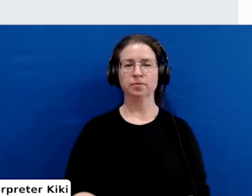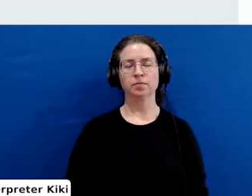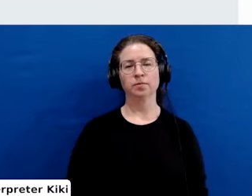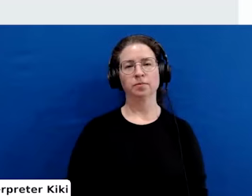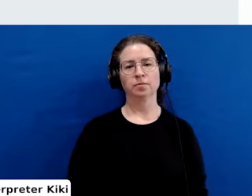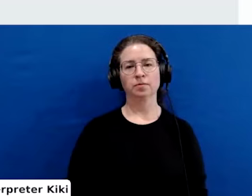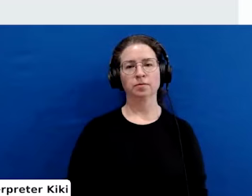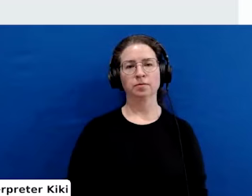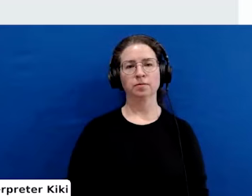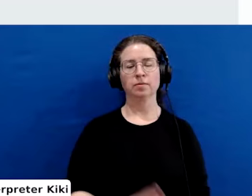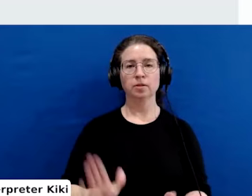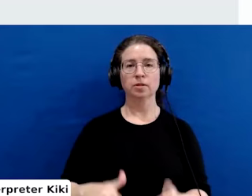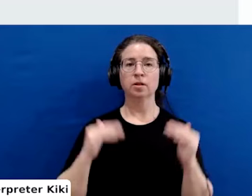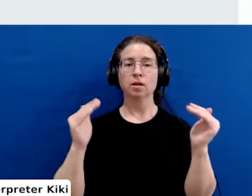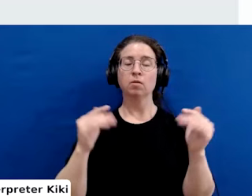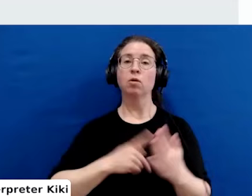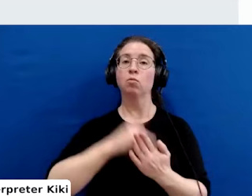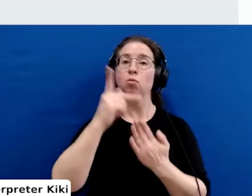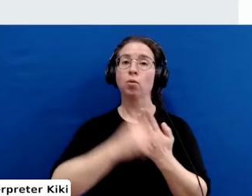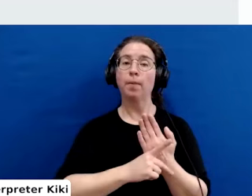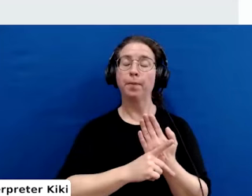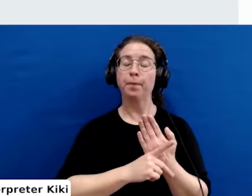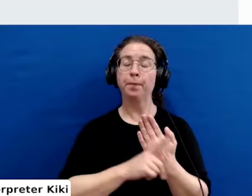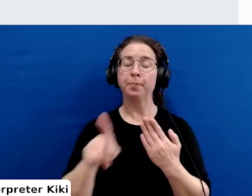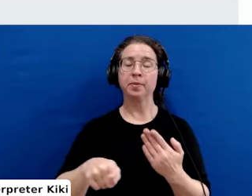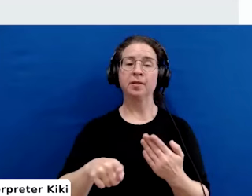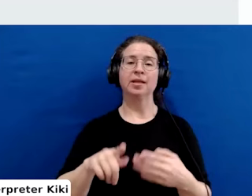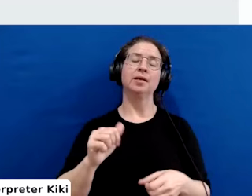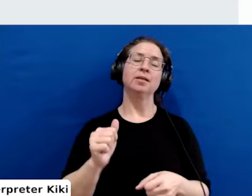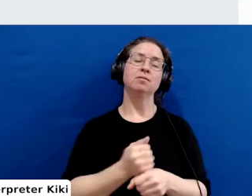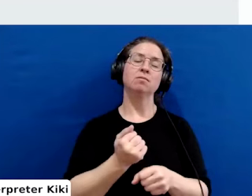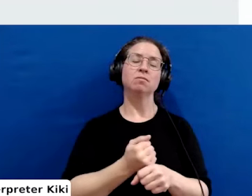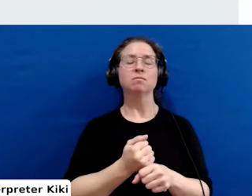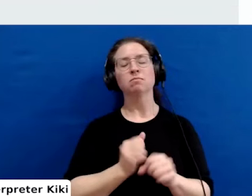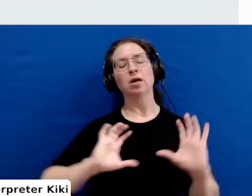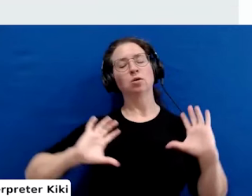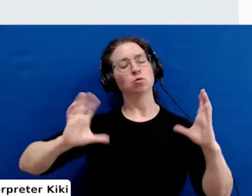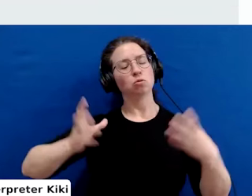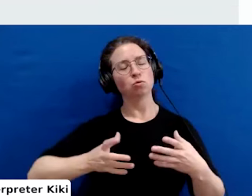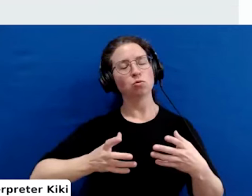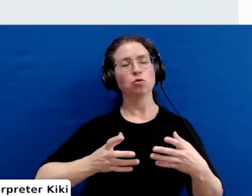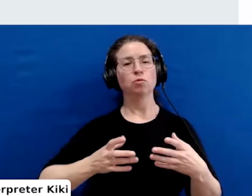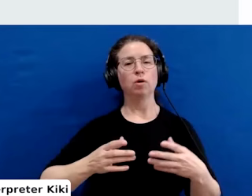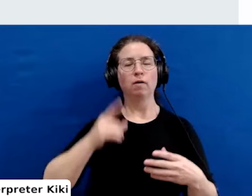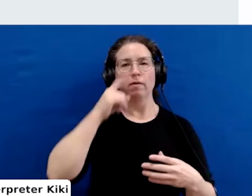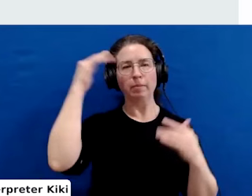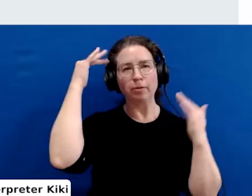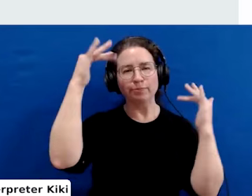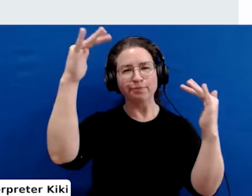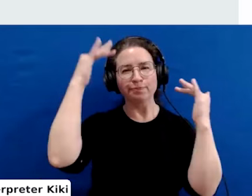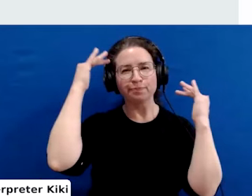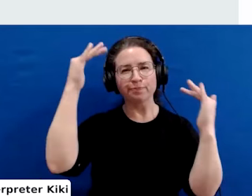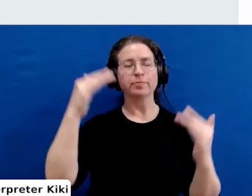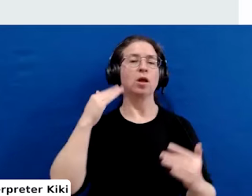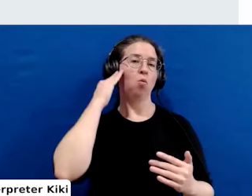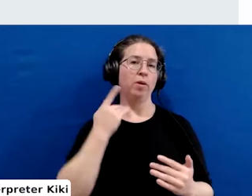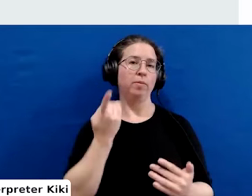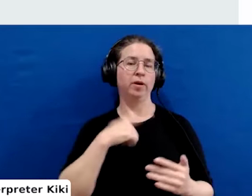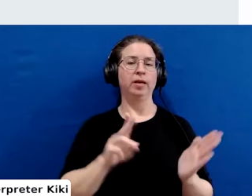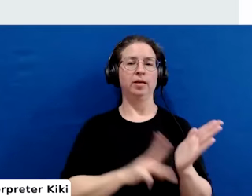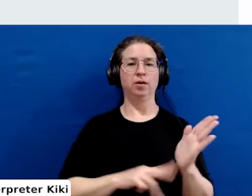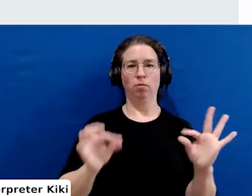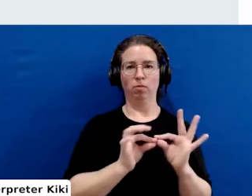The Elevate program is creating a community of like-minded women and non-binary people who are in a similar position studying at